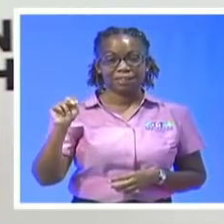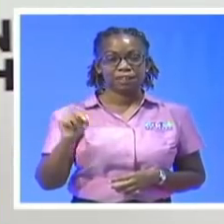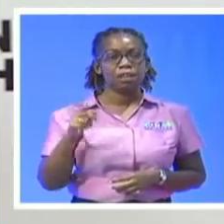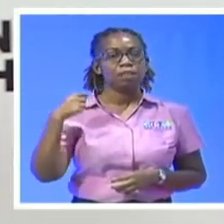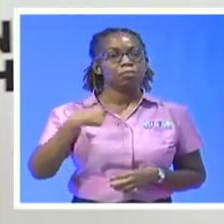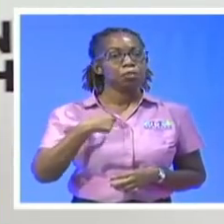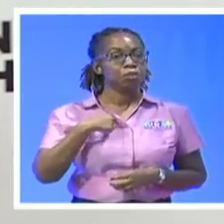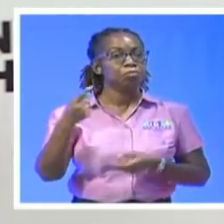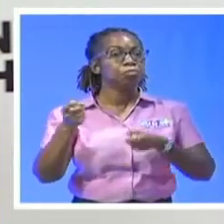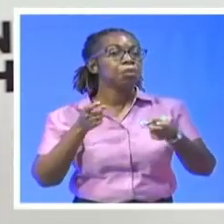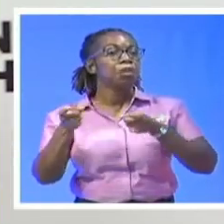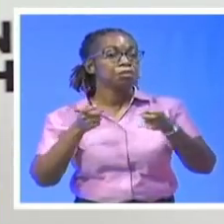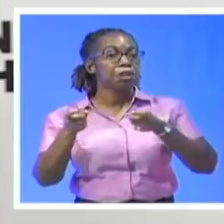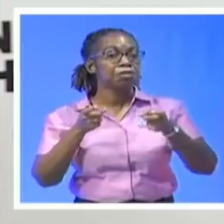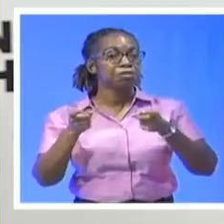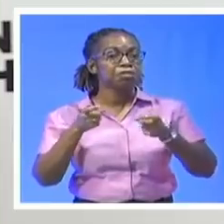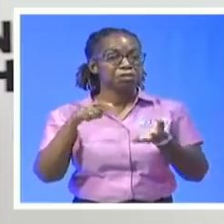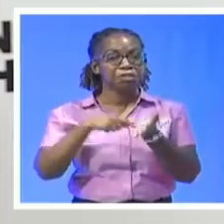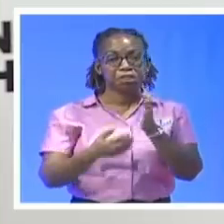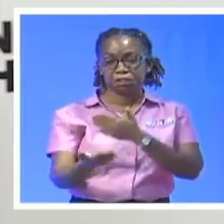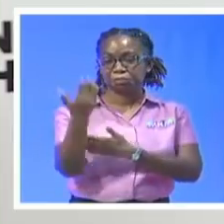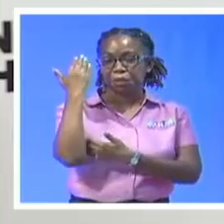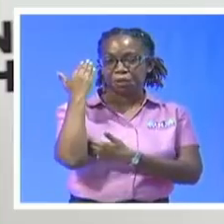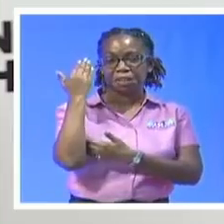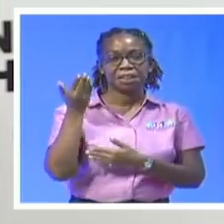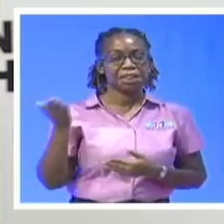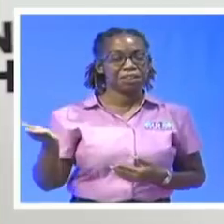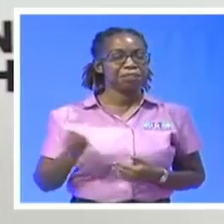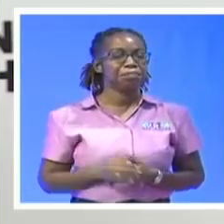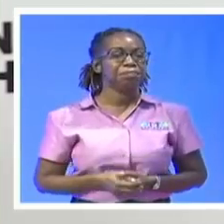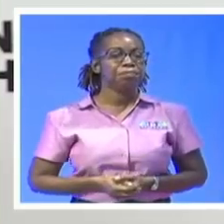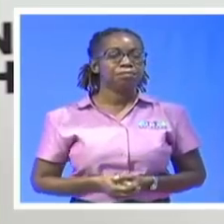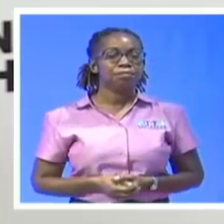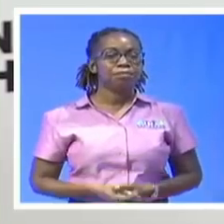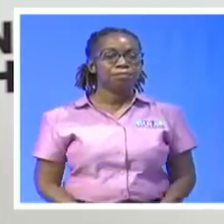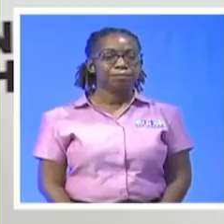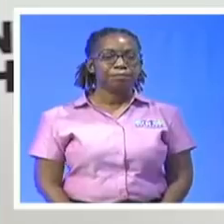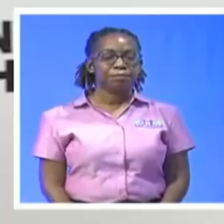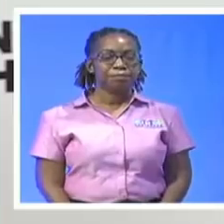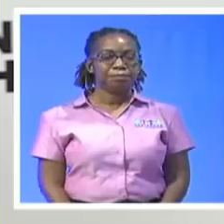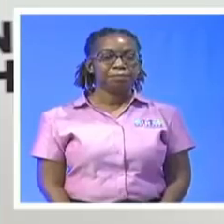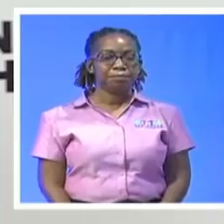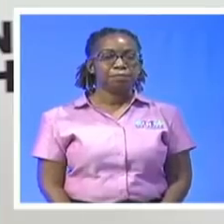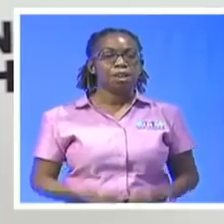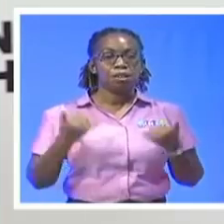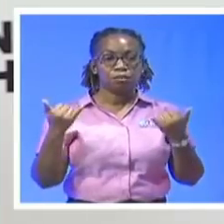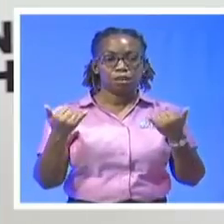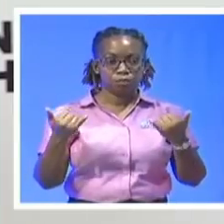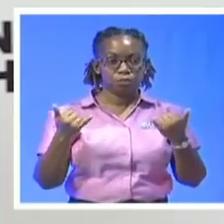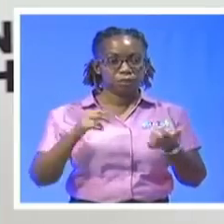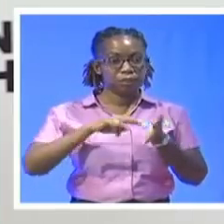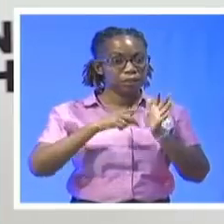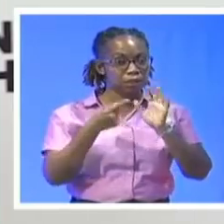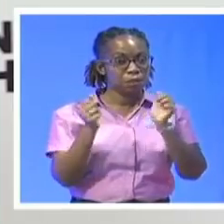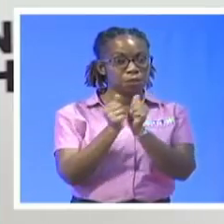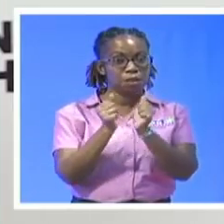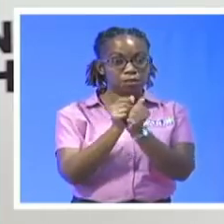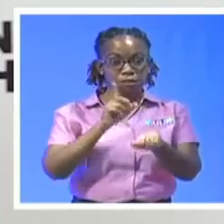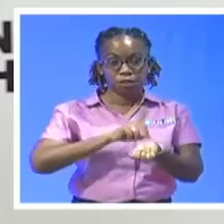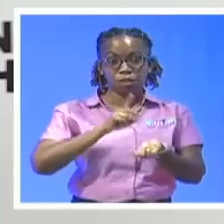Health, and I will be the moderator for this morning's media conference. We invite Dr. Hines to begin with the clinical